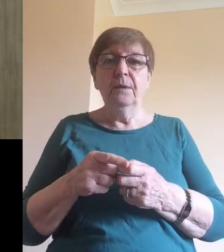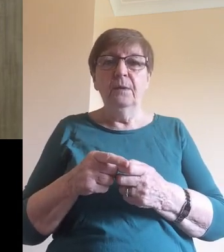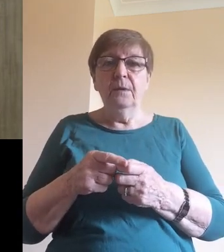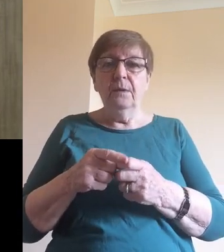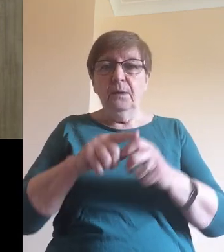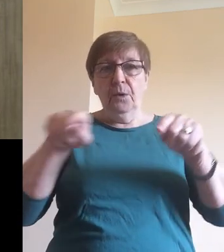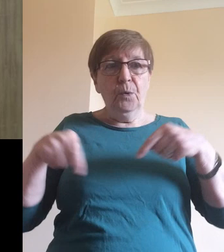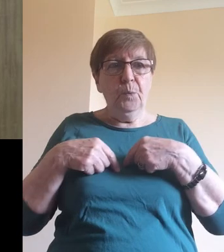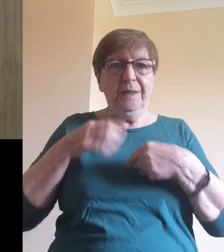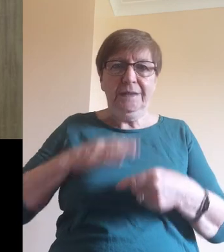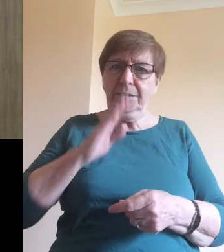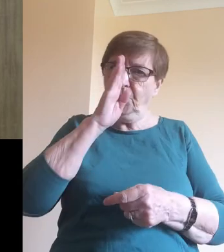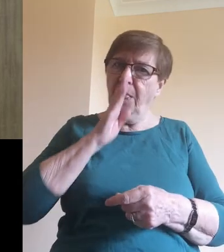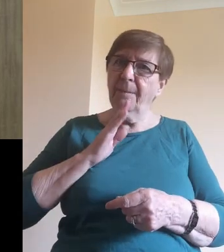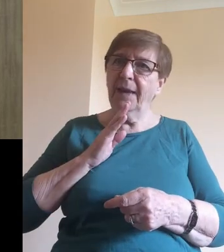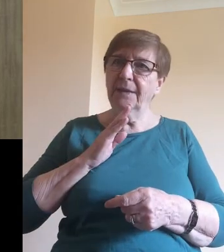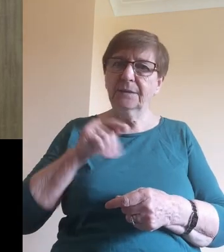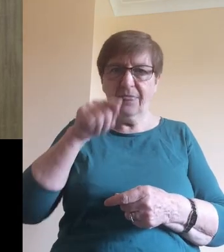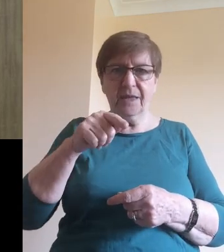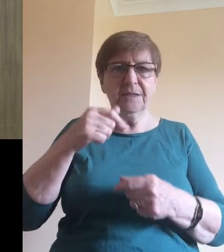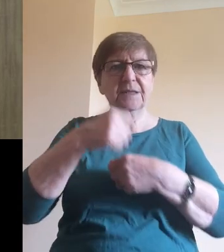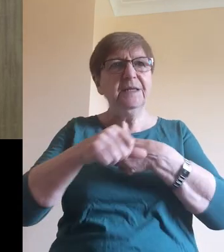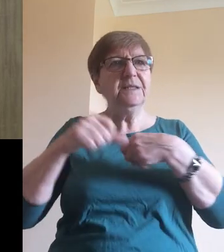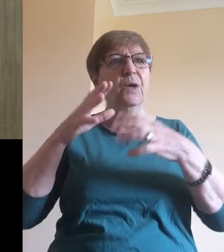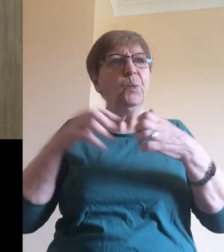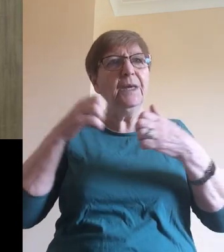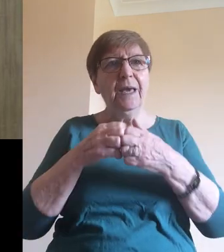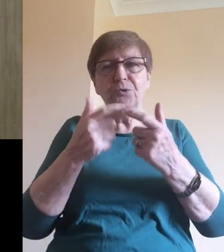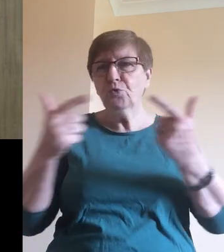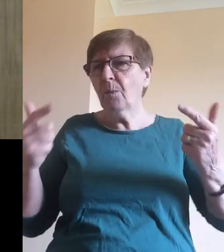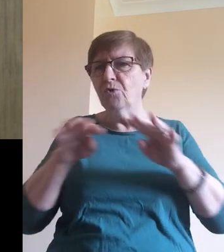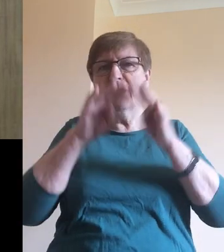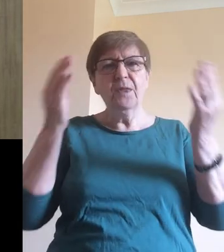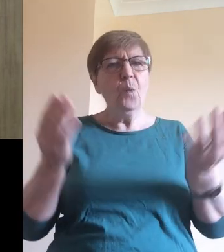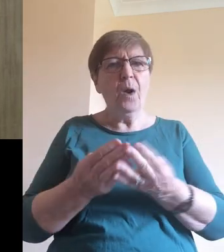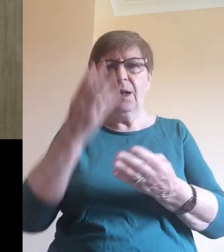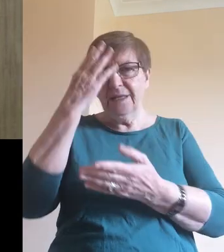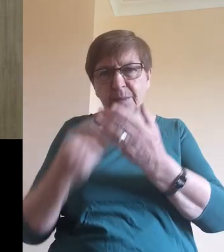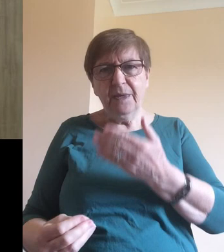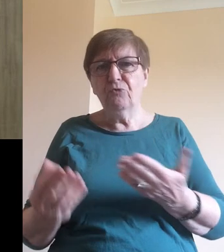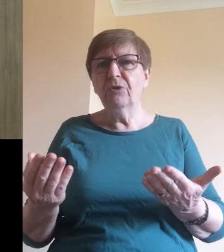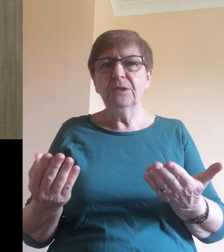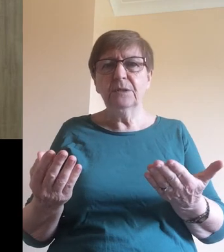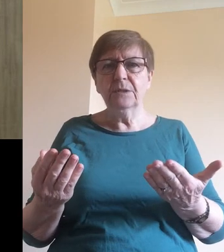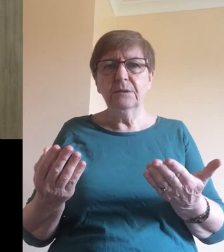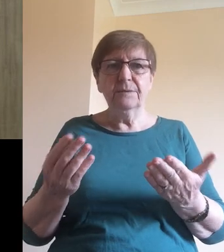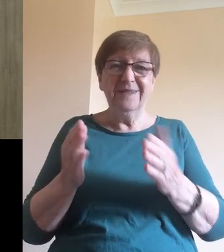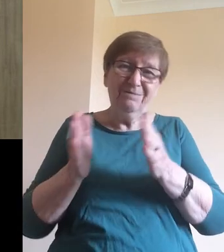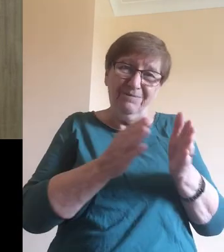We need to lament that this Easter weekend, so much of the world's experience is of